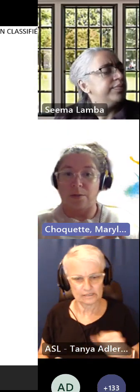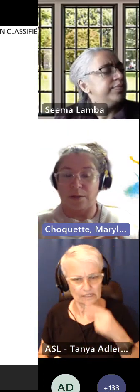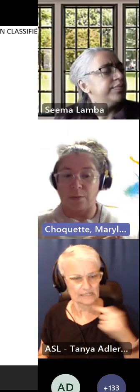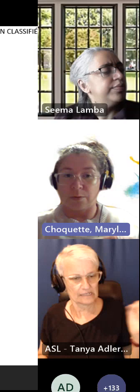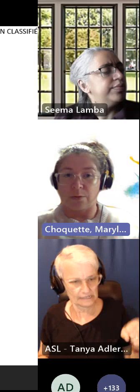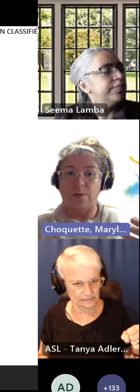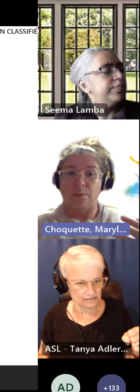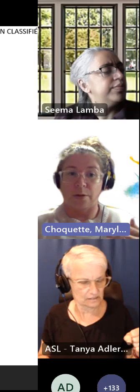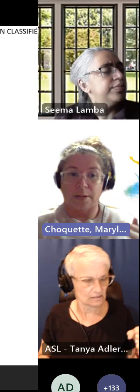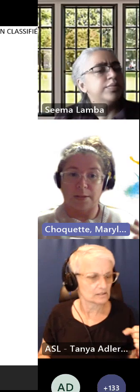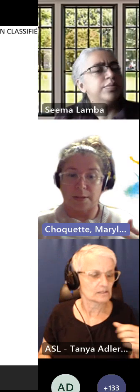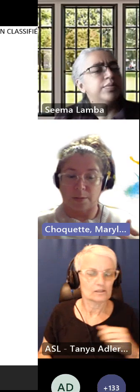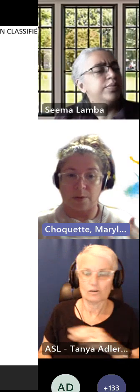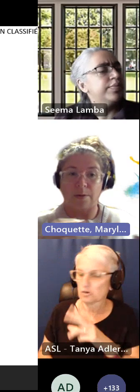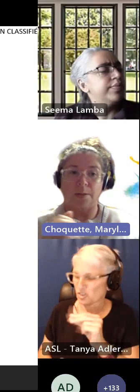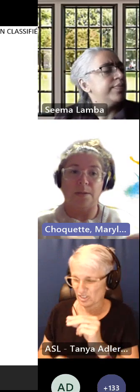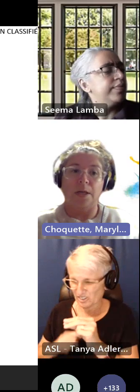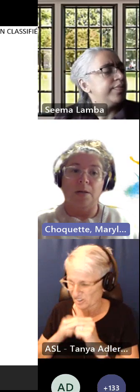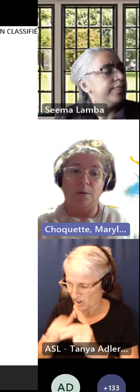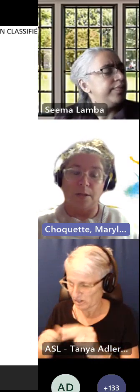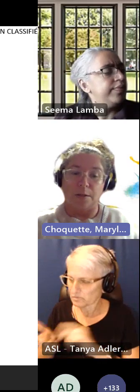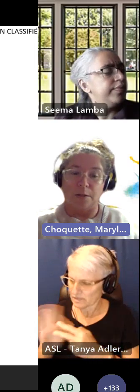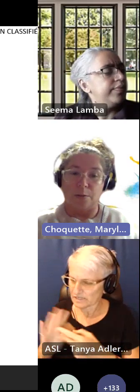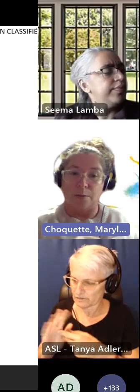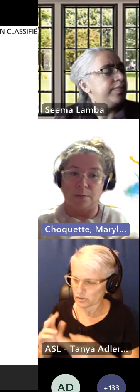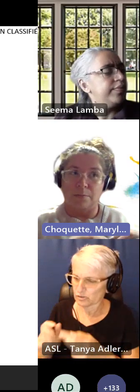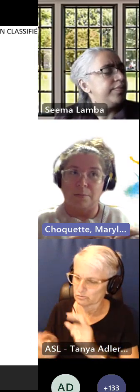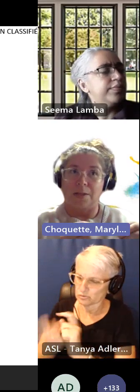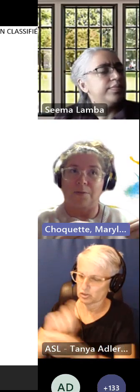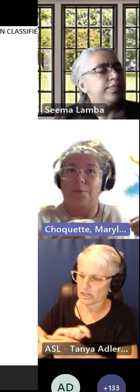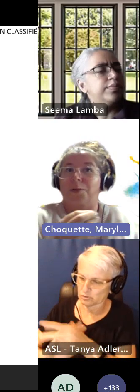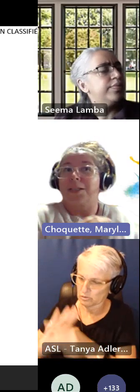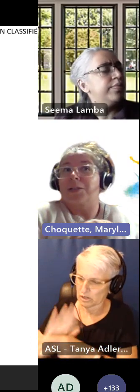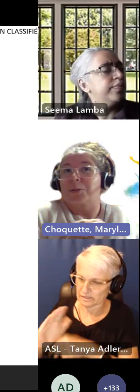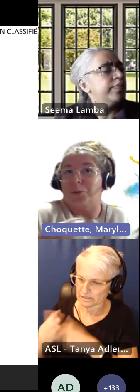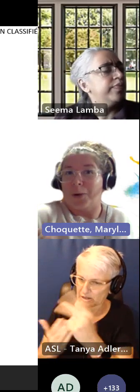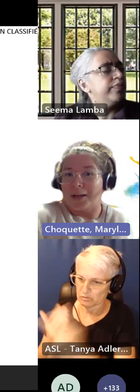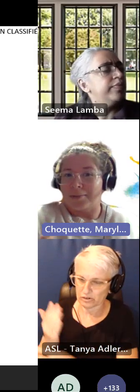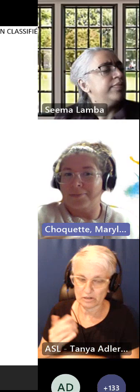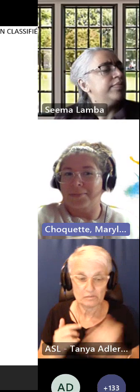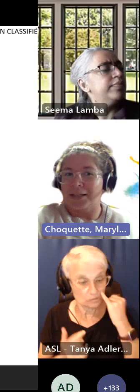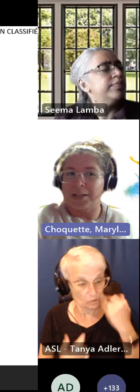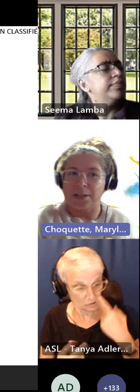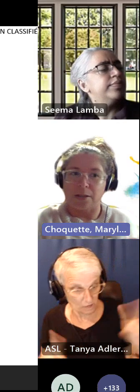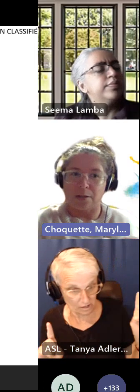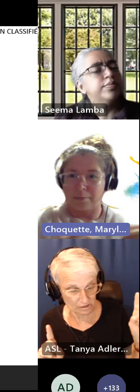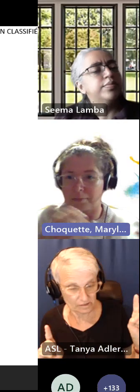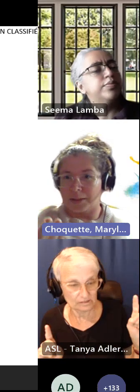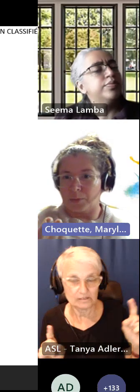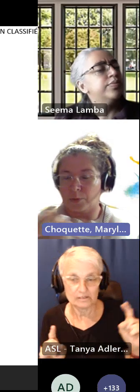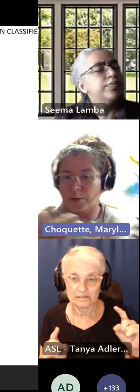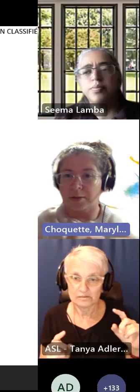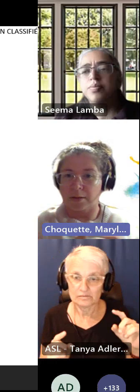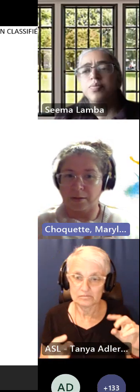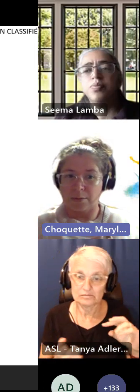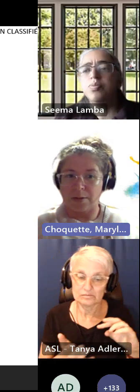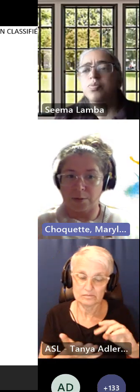not, then you need to review your policies and programs. But it's also, if you did do well, then it's